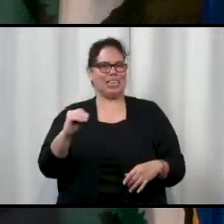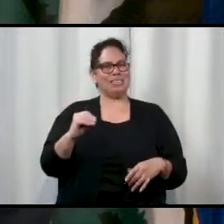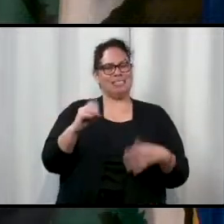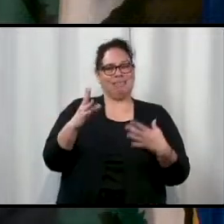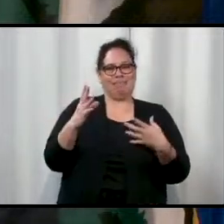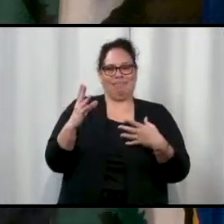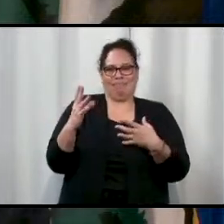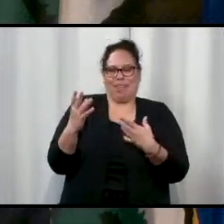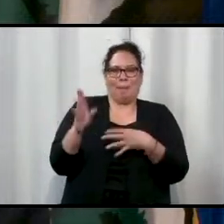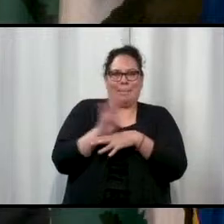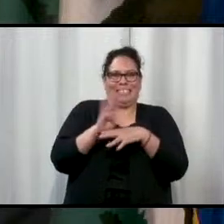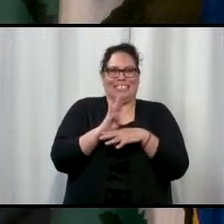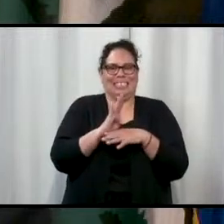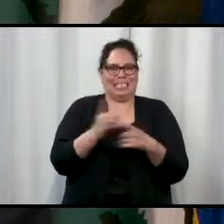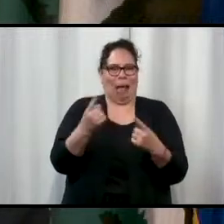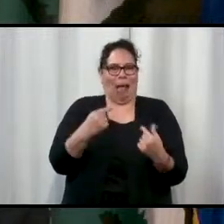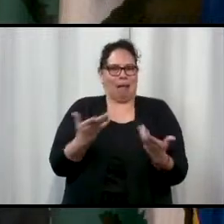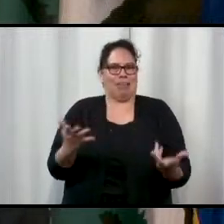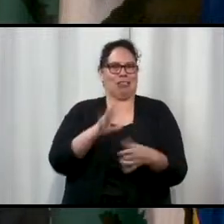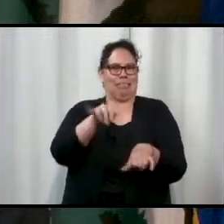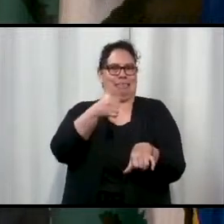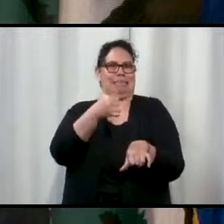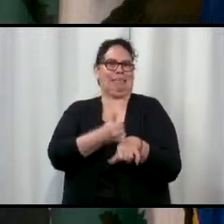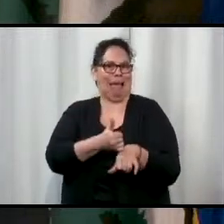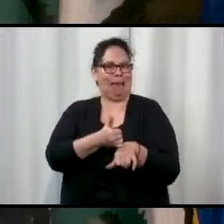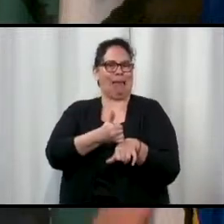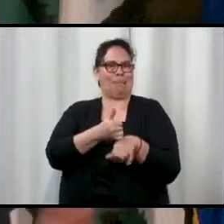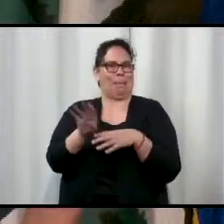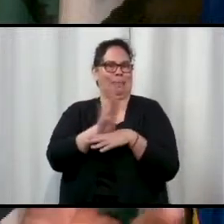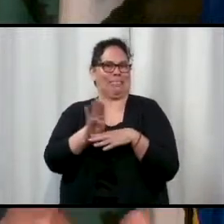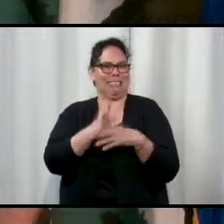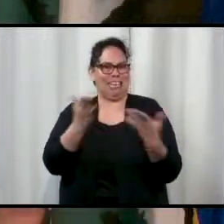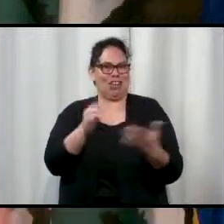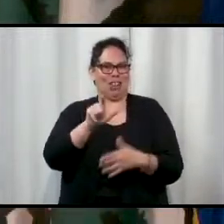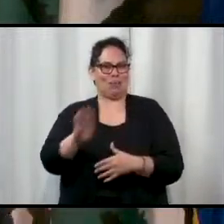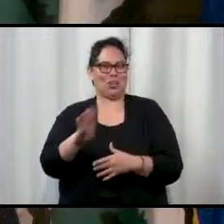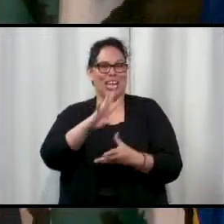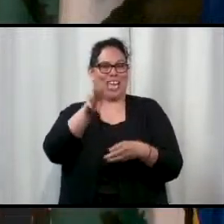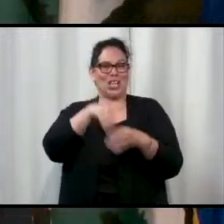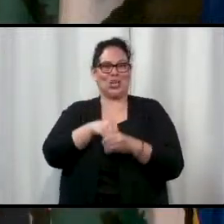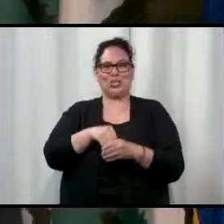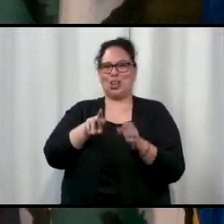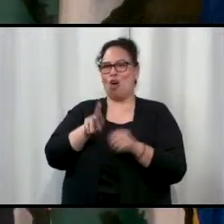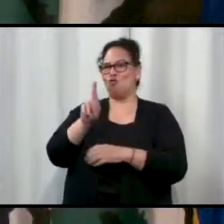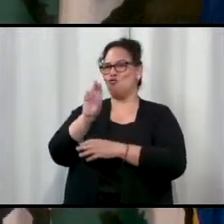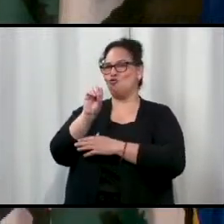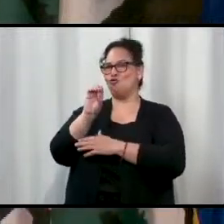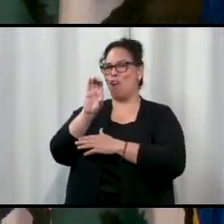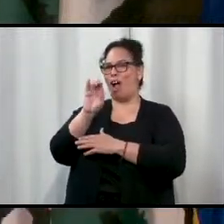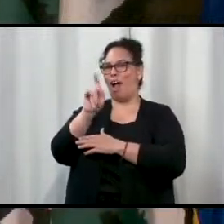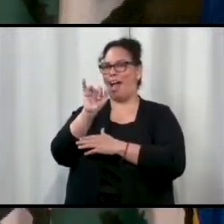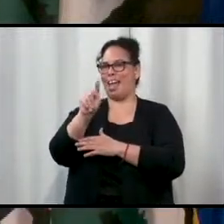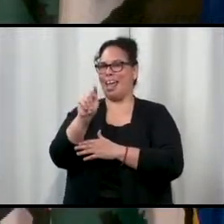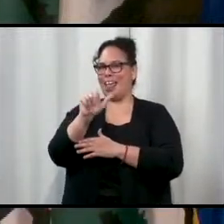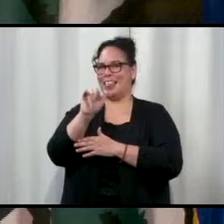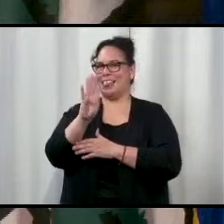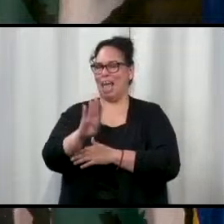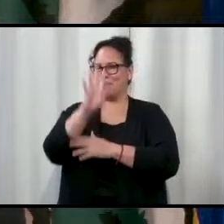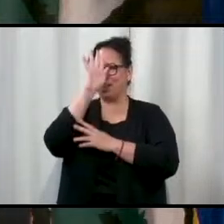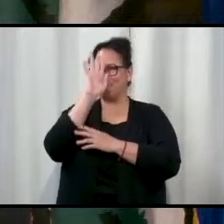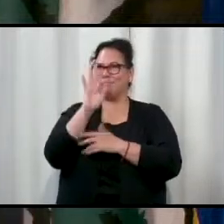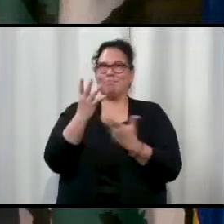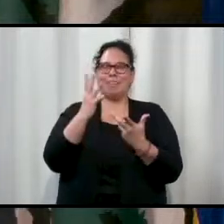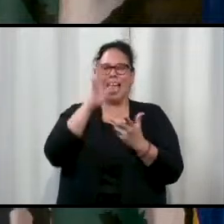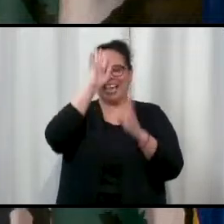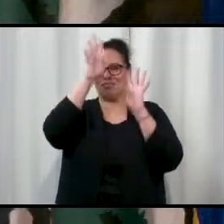industry come here to set up shop right here in the city of Long Beach. And this includes Rocket Lab, a future-thinking company doing incredible things